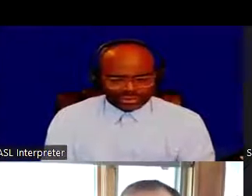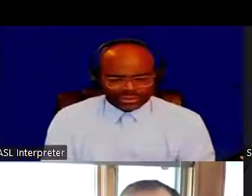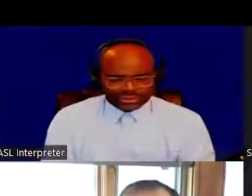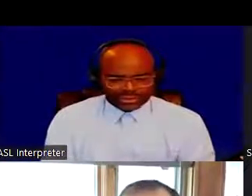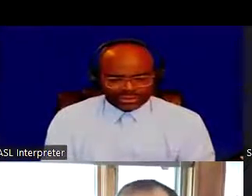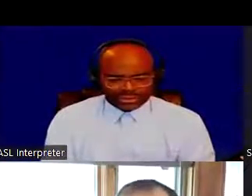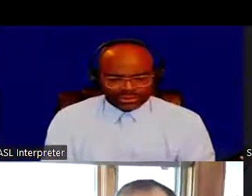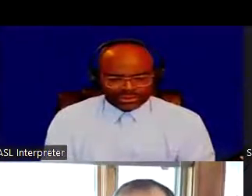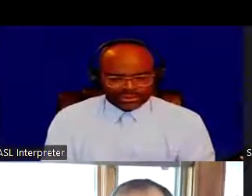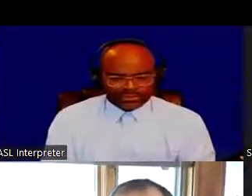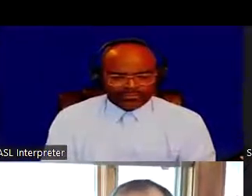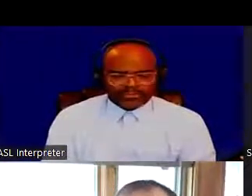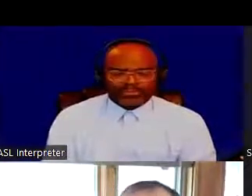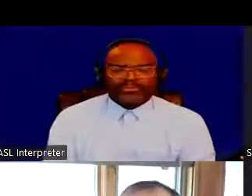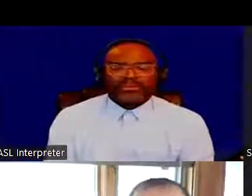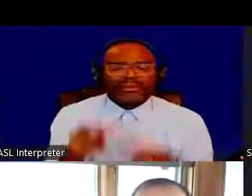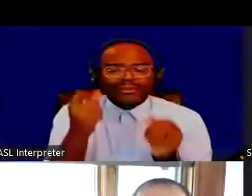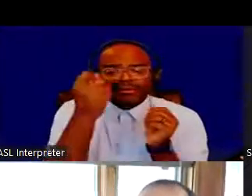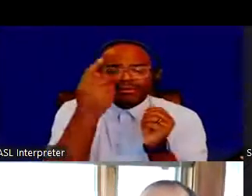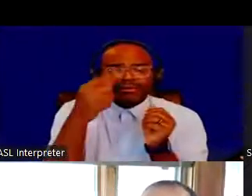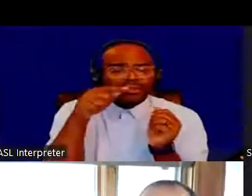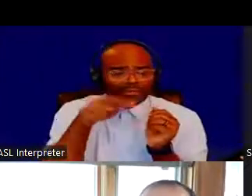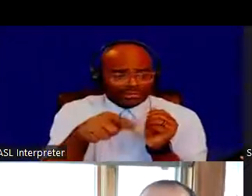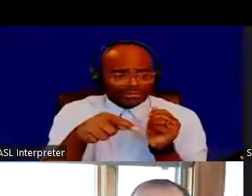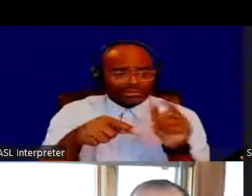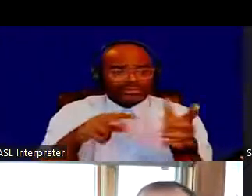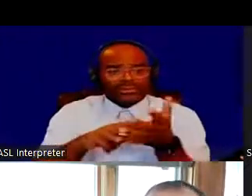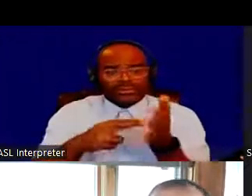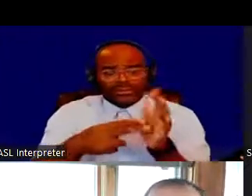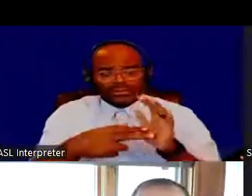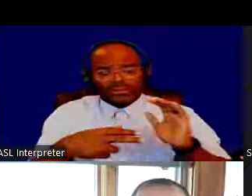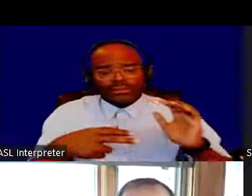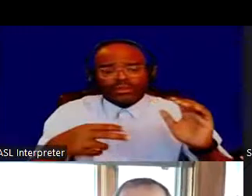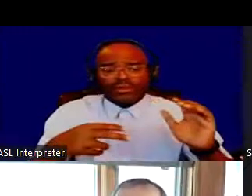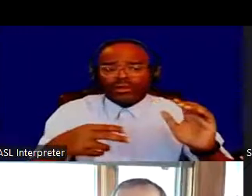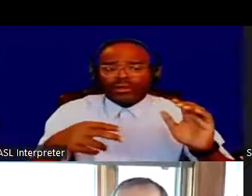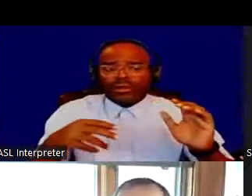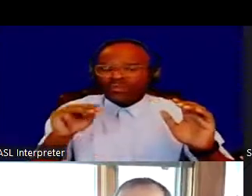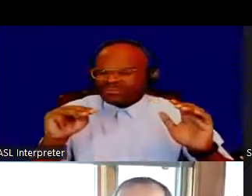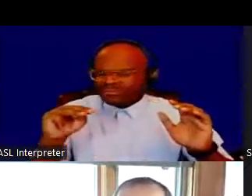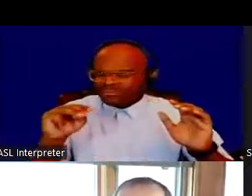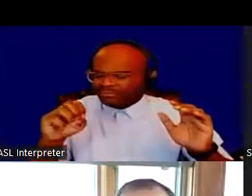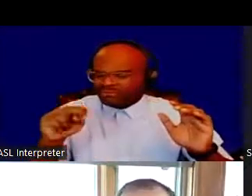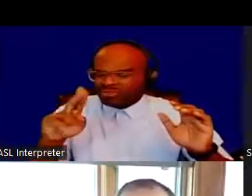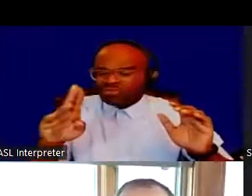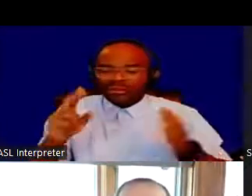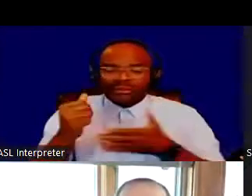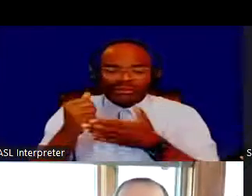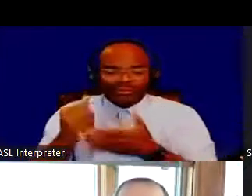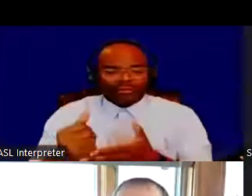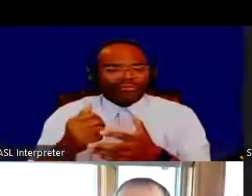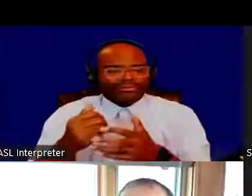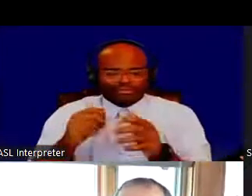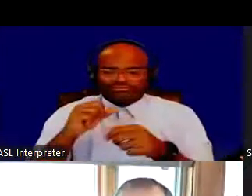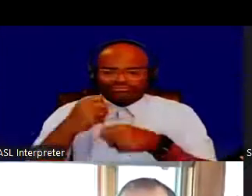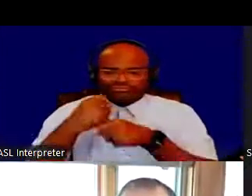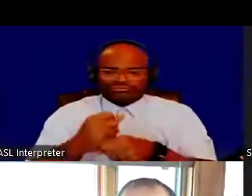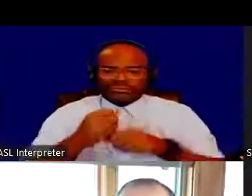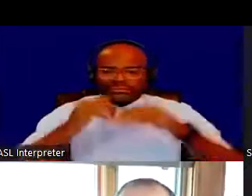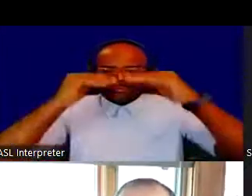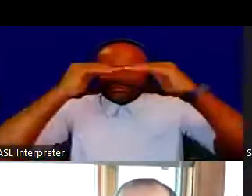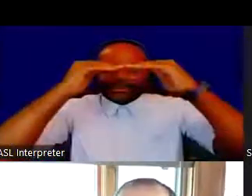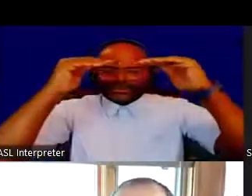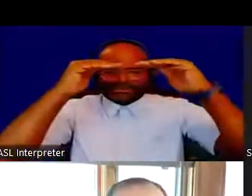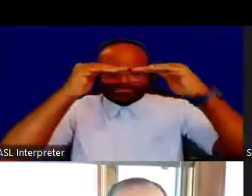using adaptation menus include that they're helpful to create a consistent hierarchy and a